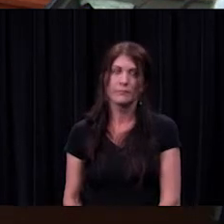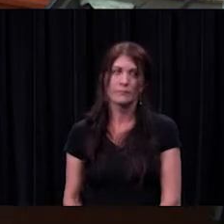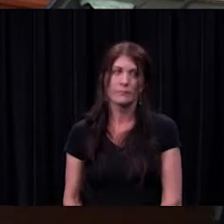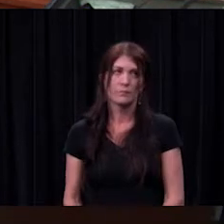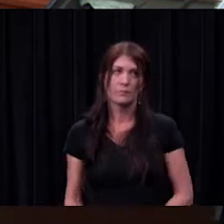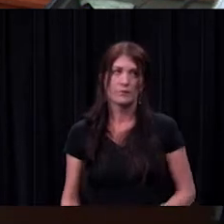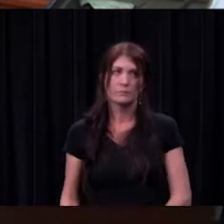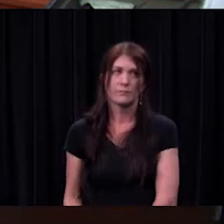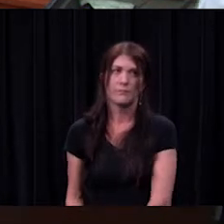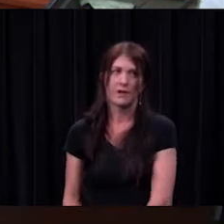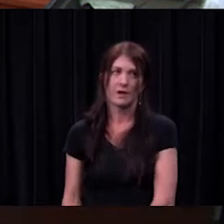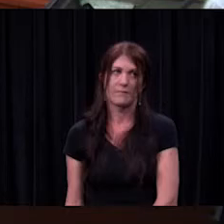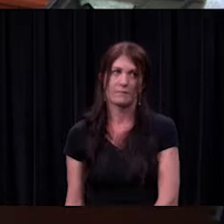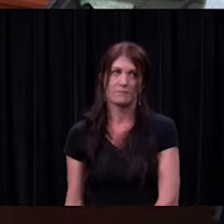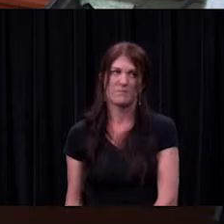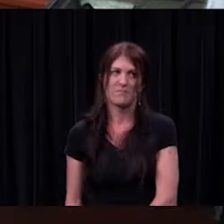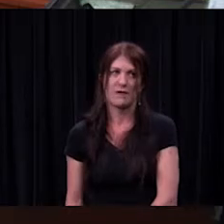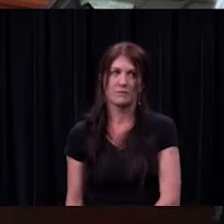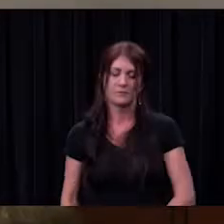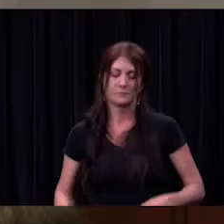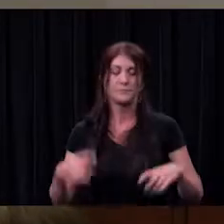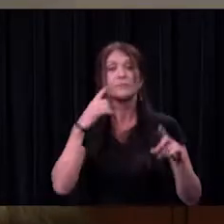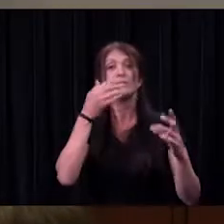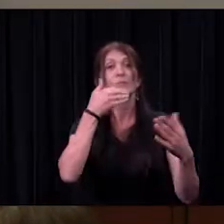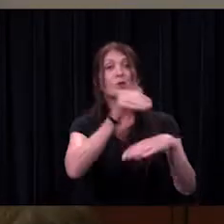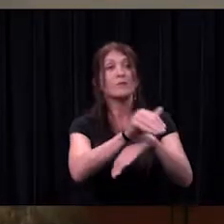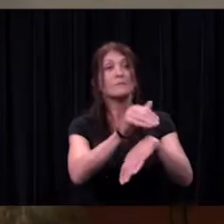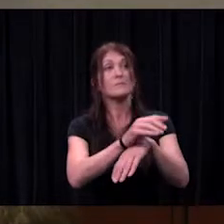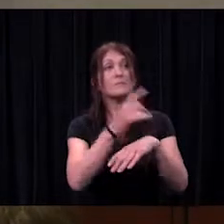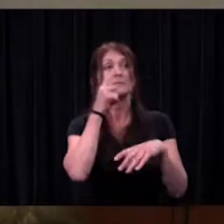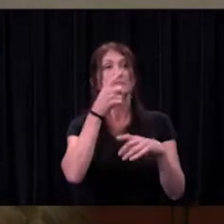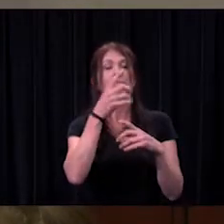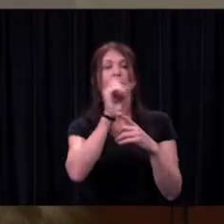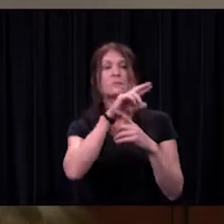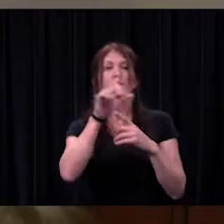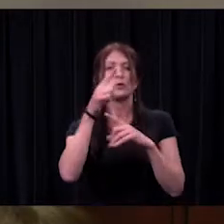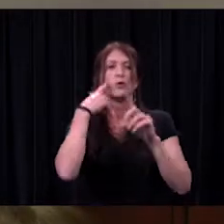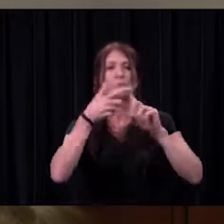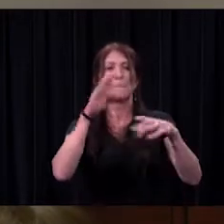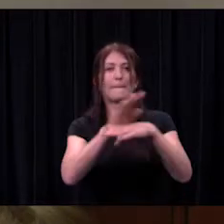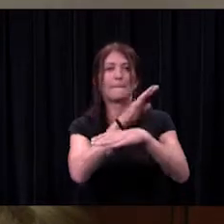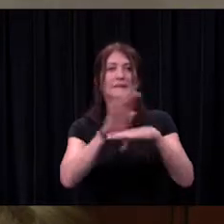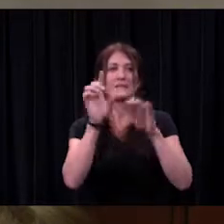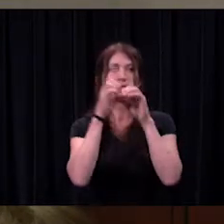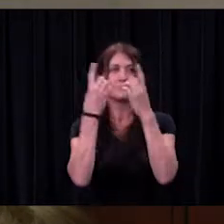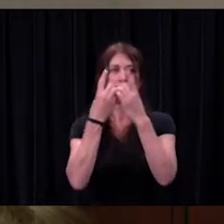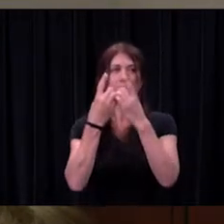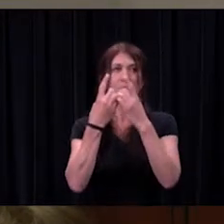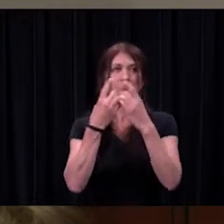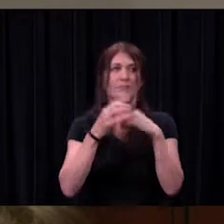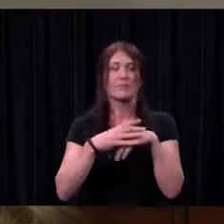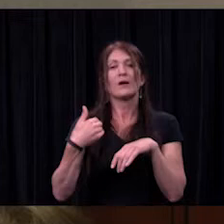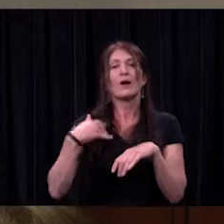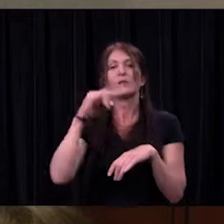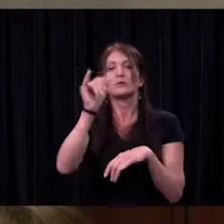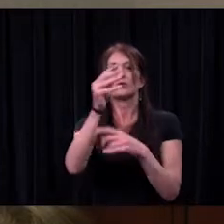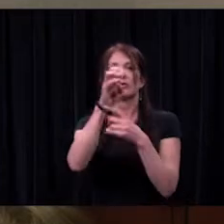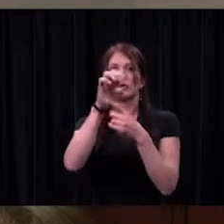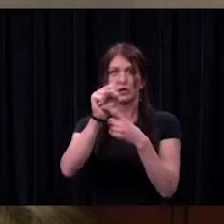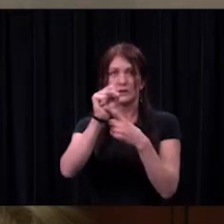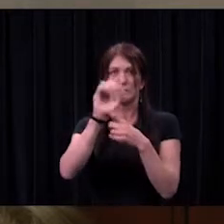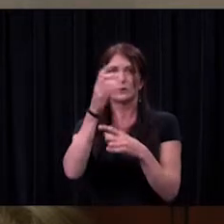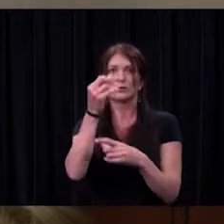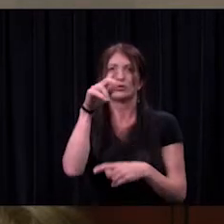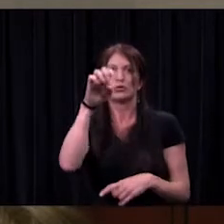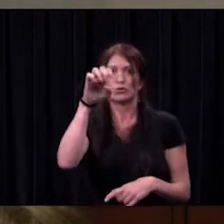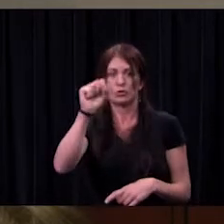Good evening, Merle Hastert in the Business Department. I have with us this evening James Charlesworth with Charlesworth & Associates. They're the district's